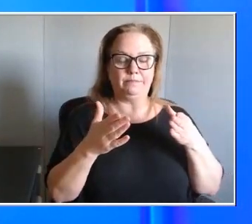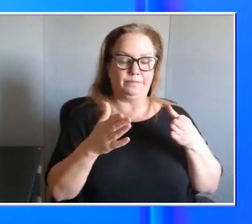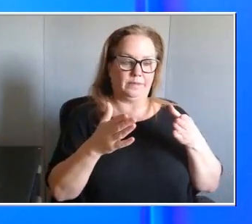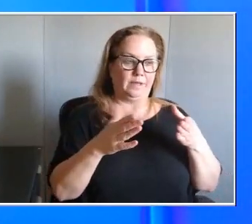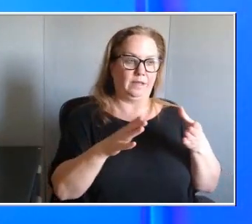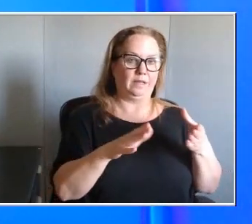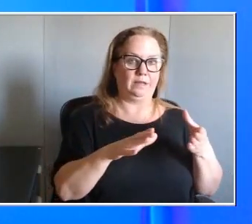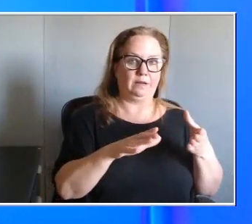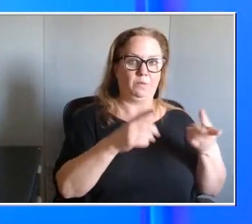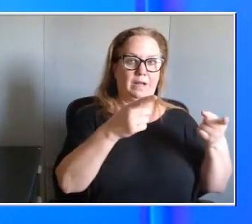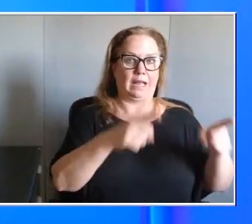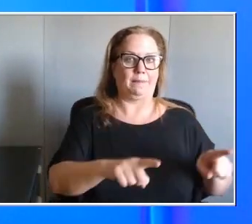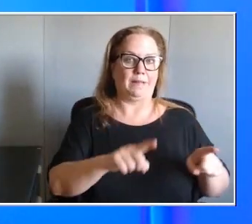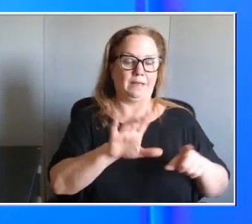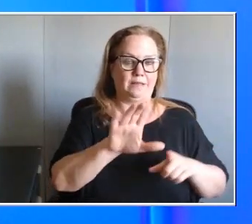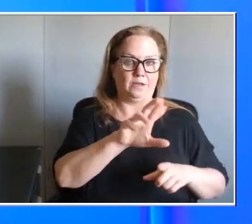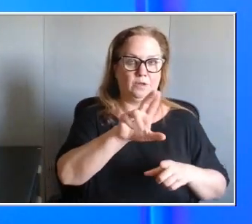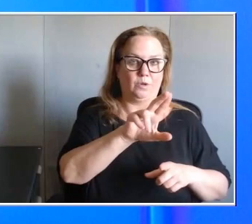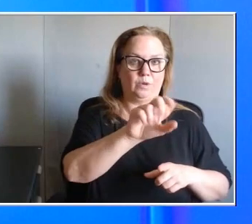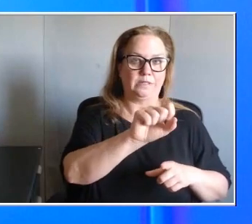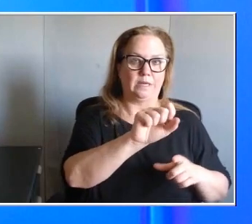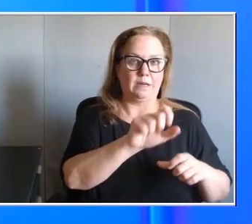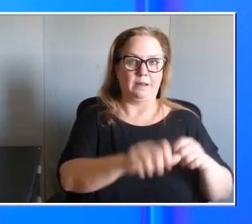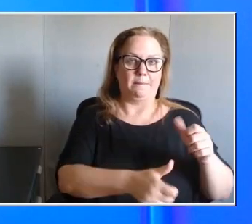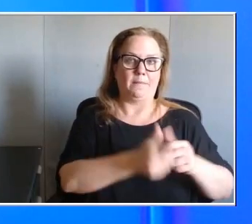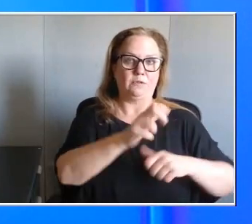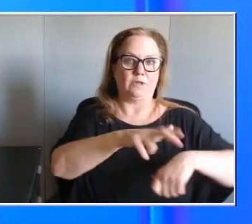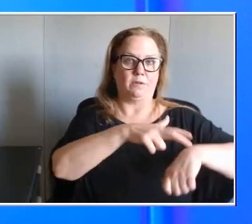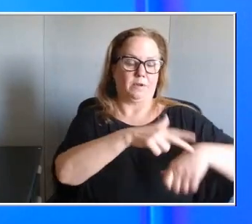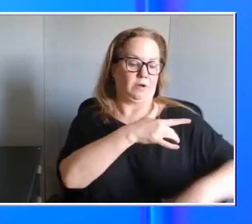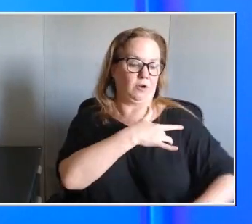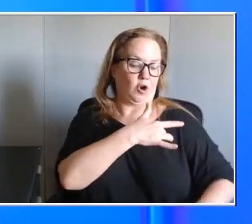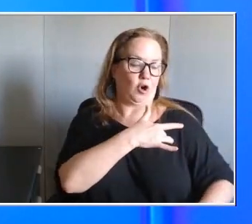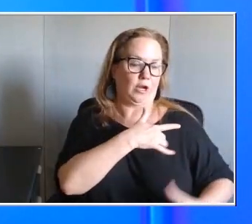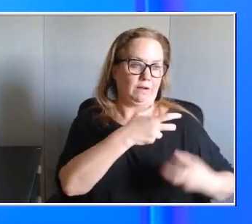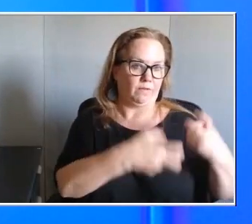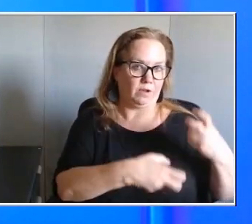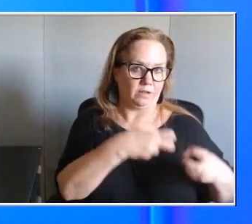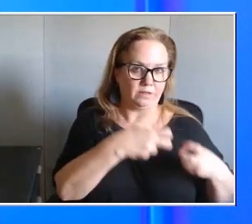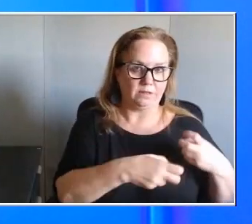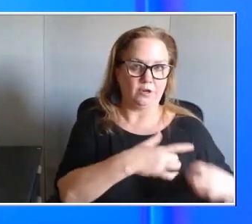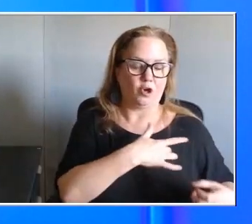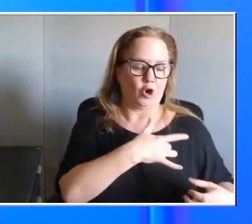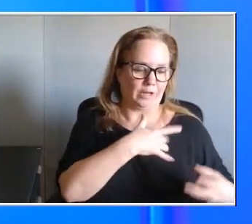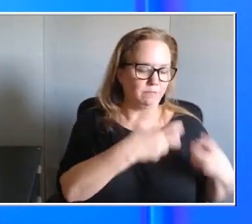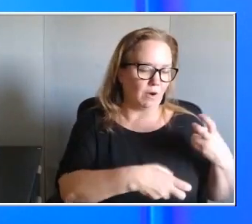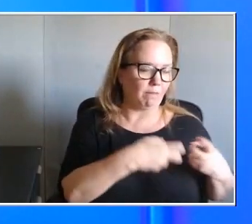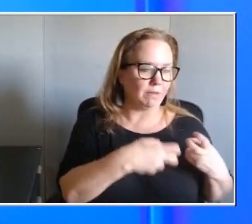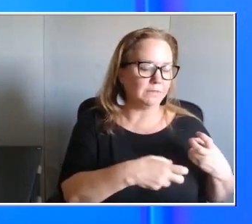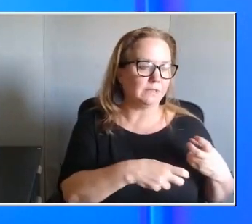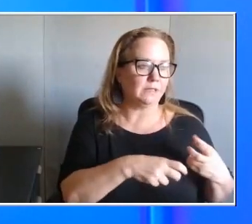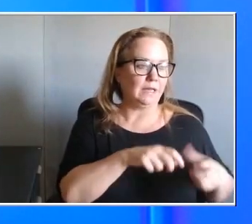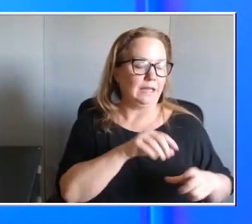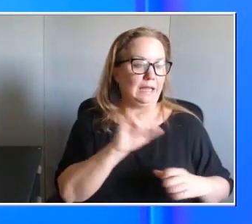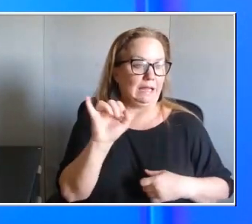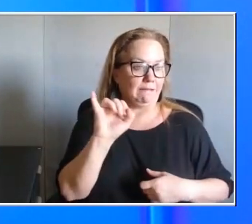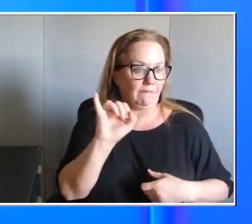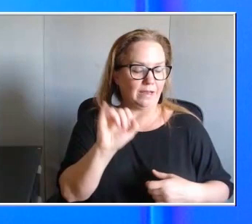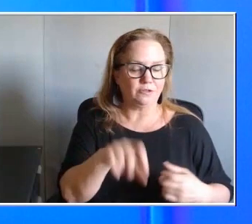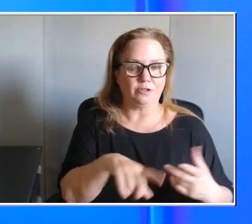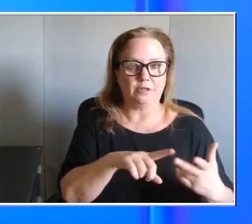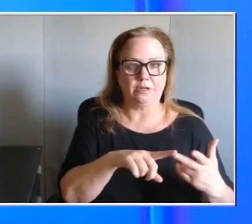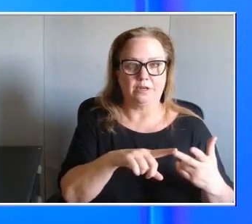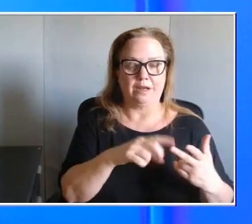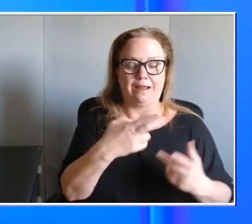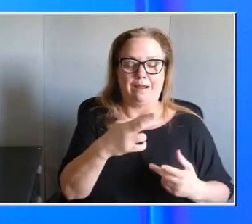United States. And those would be most commonly cardiac defects or cardiac problems, infection,